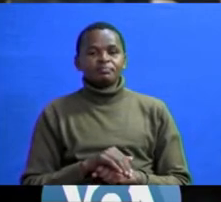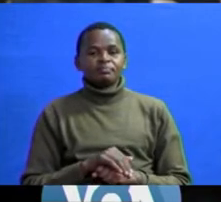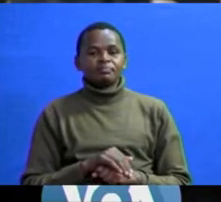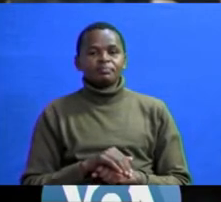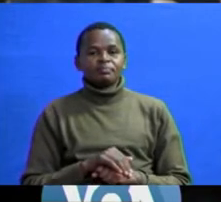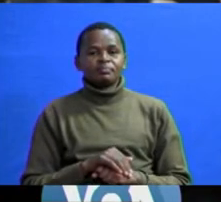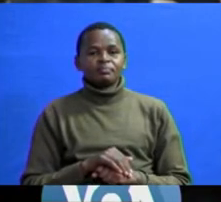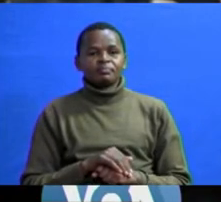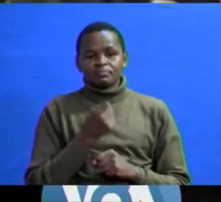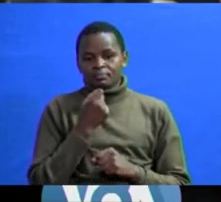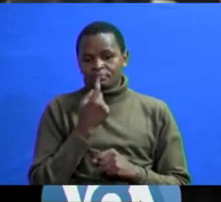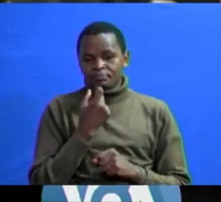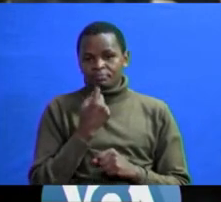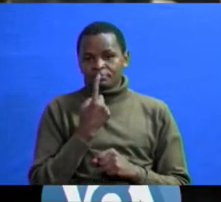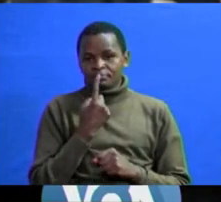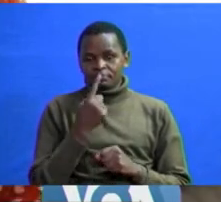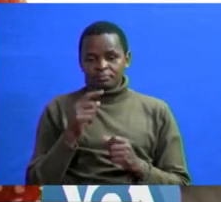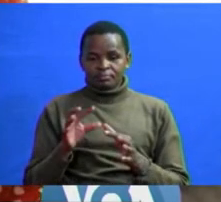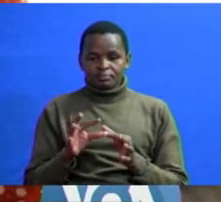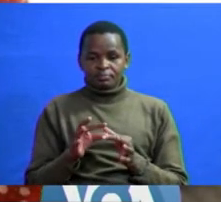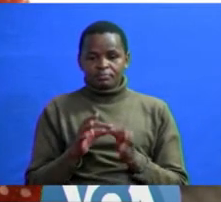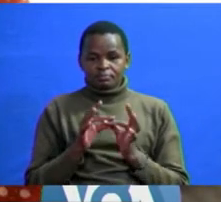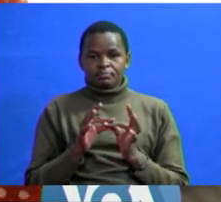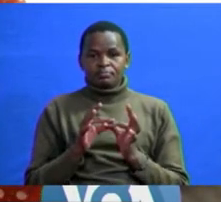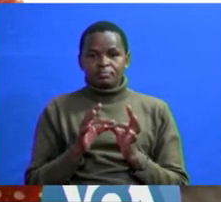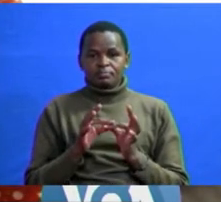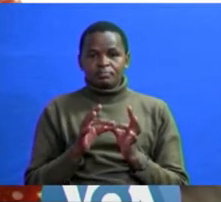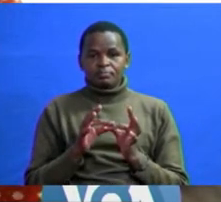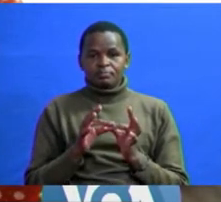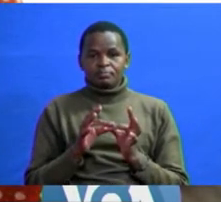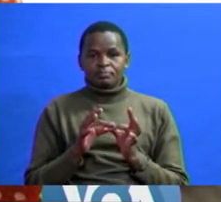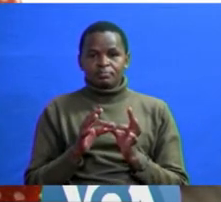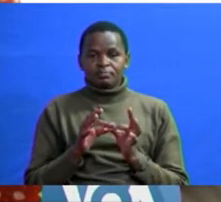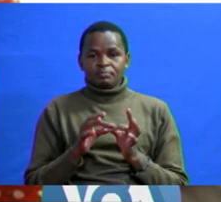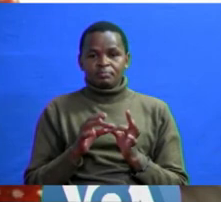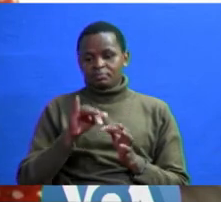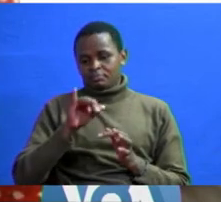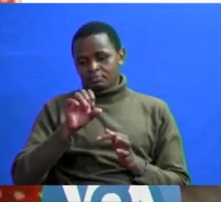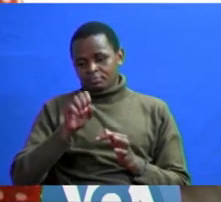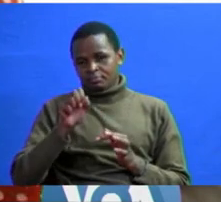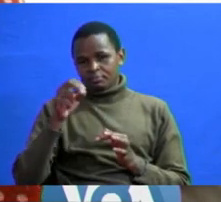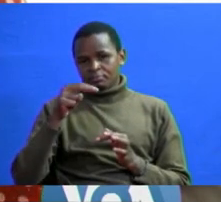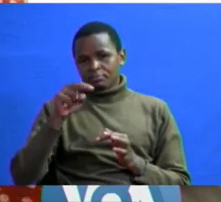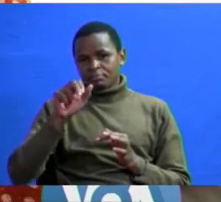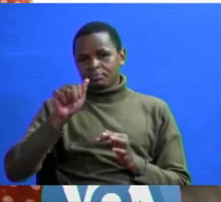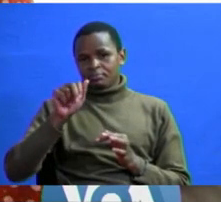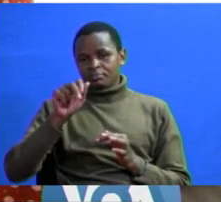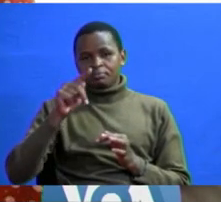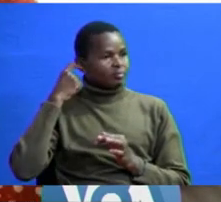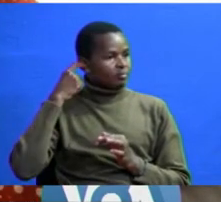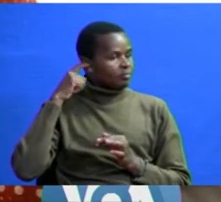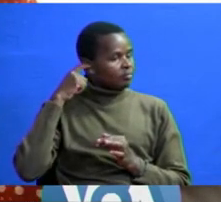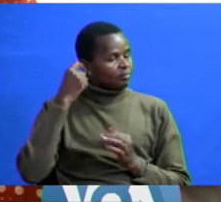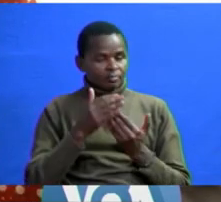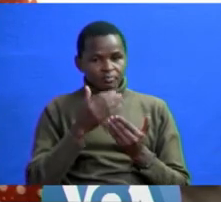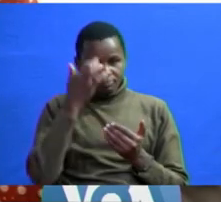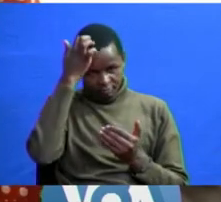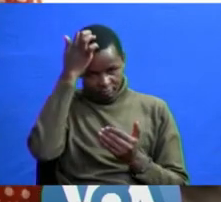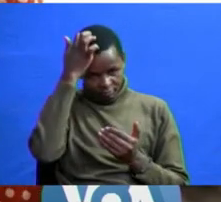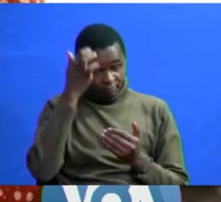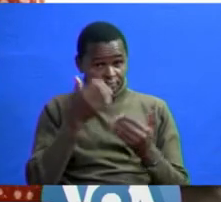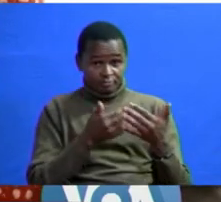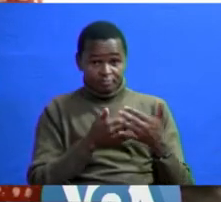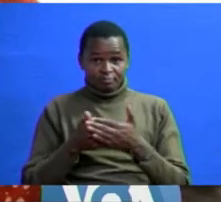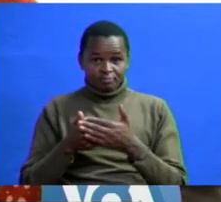for the medicine his patients receive himself. Medina Ahmed Ishak has just arrived at the pharmacy seeking treatment for her baby,